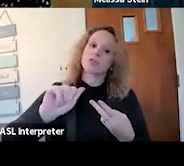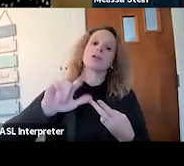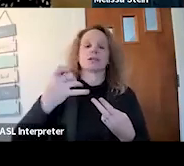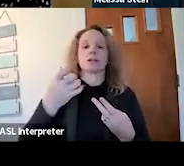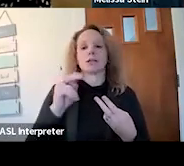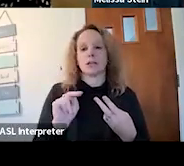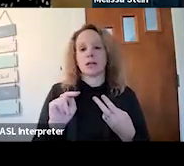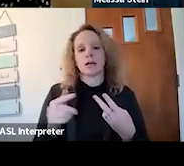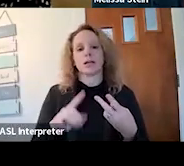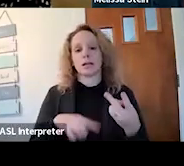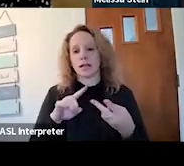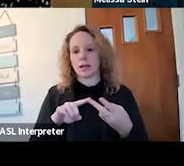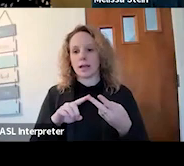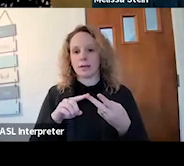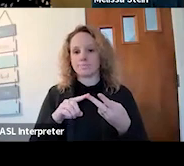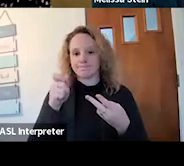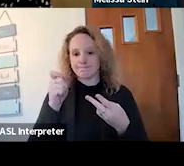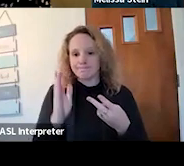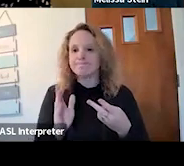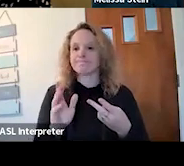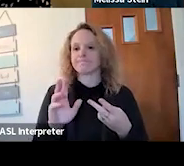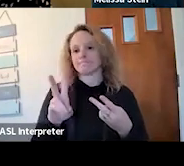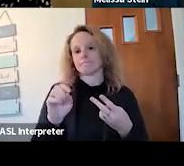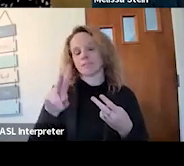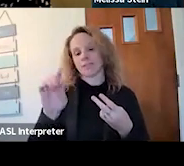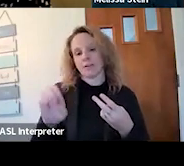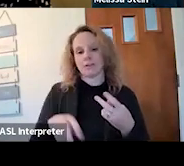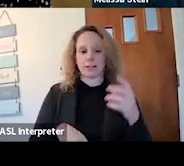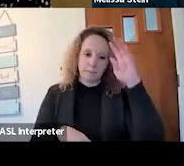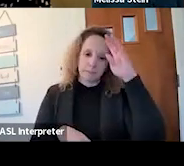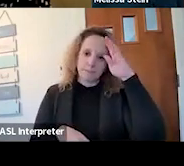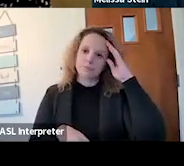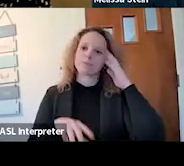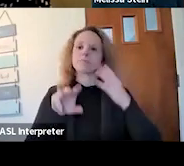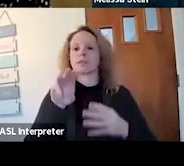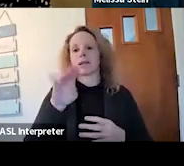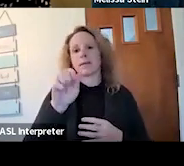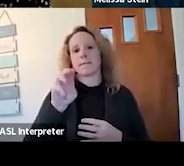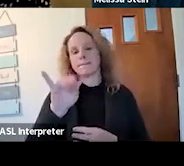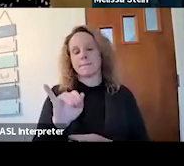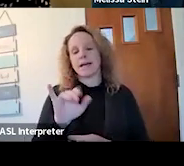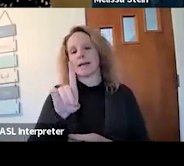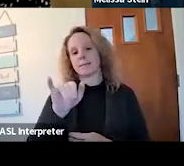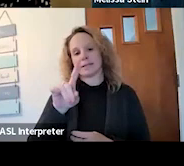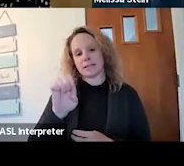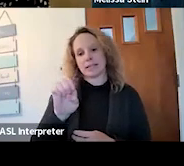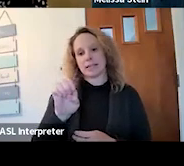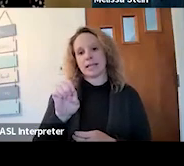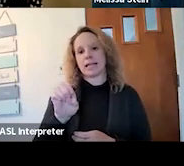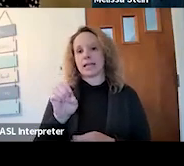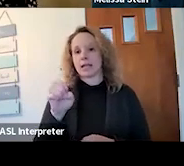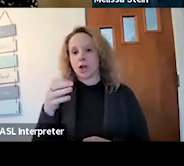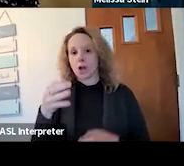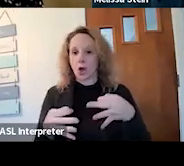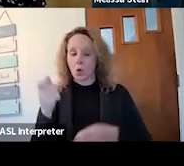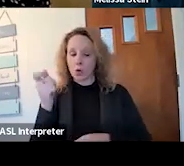MPC Research and the Honorable Maria Elena Verde, Miami-Dade County's Adult Treatment Court Judge,